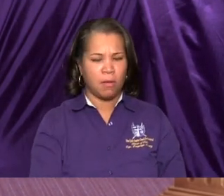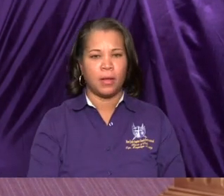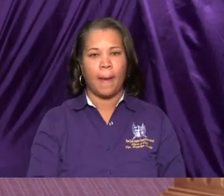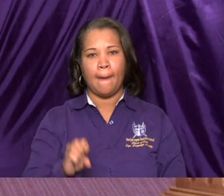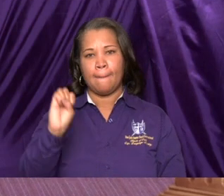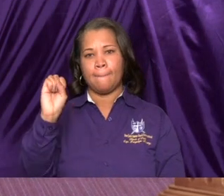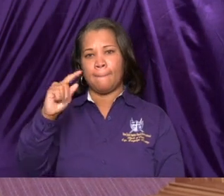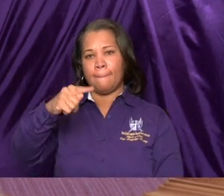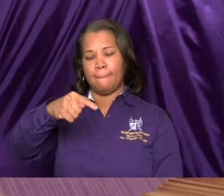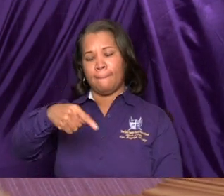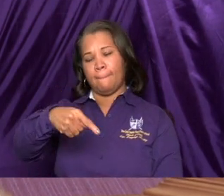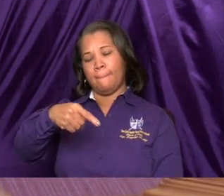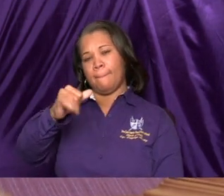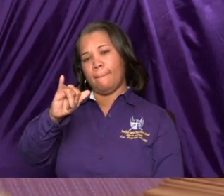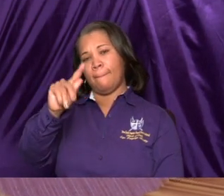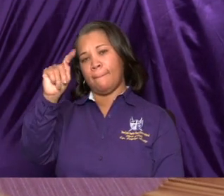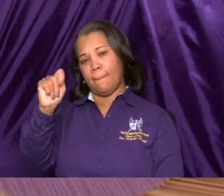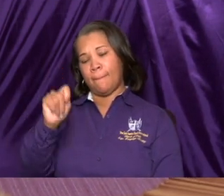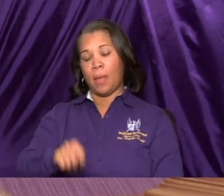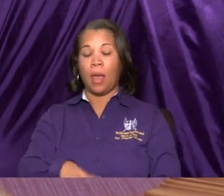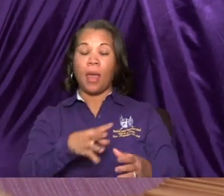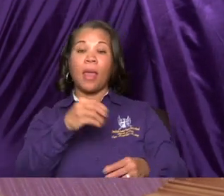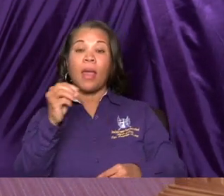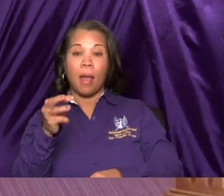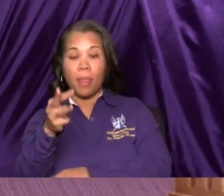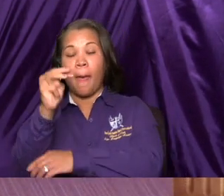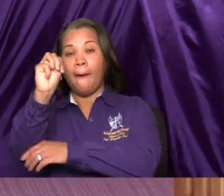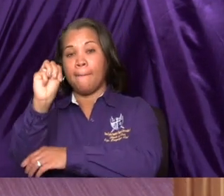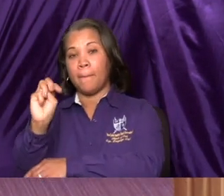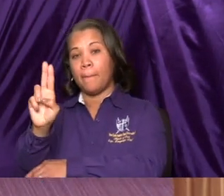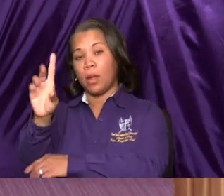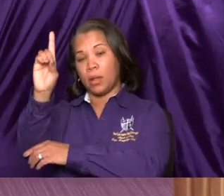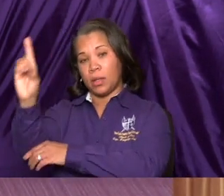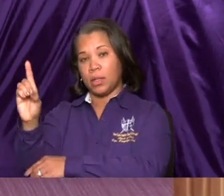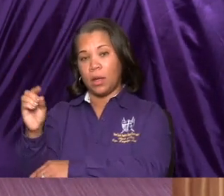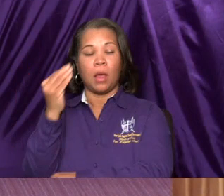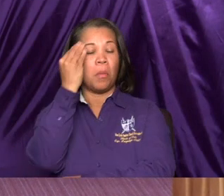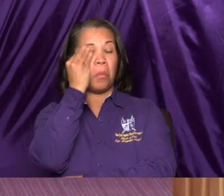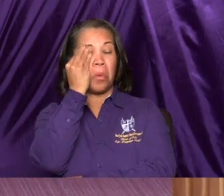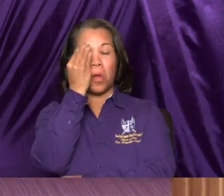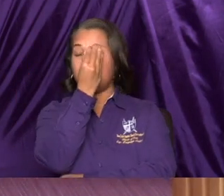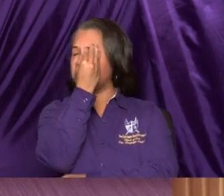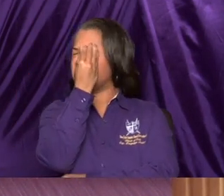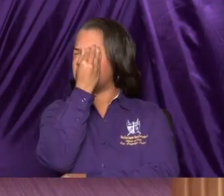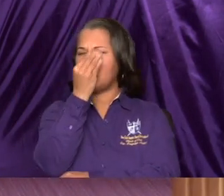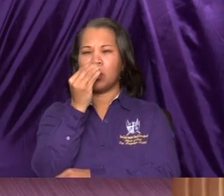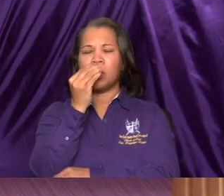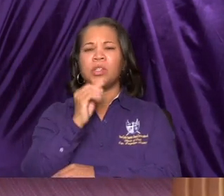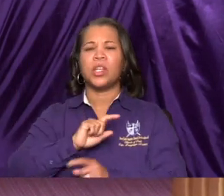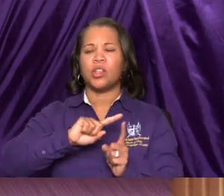And he takes the mud. And he puts it on his eyes. And he says, go and